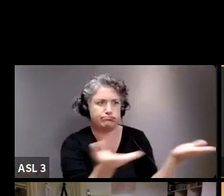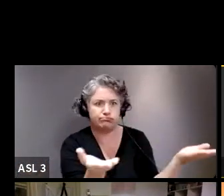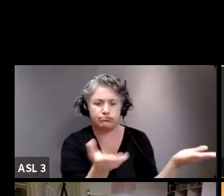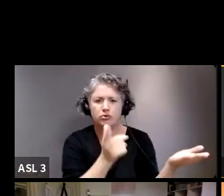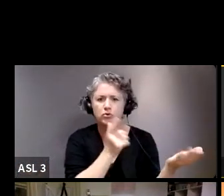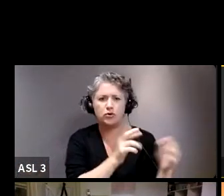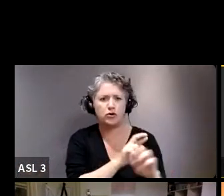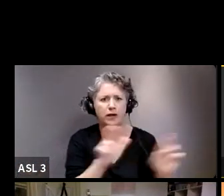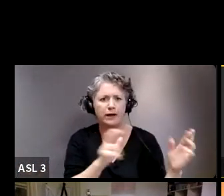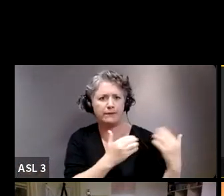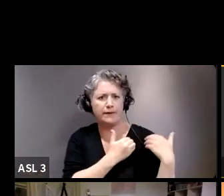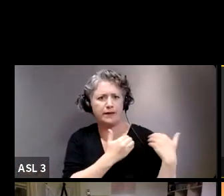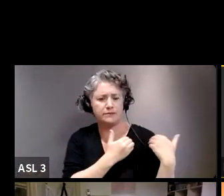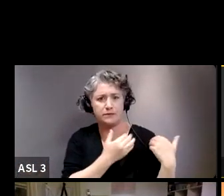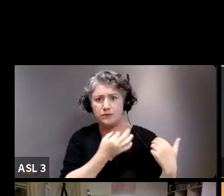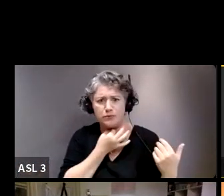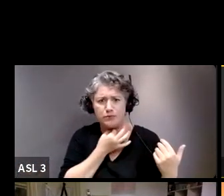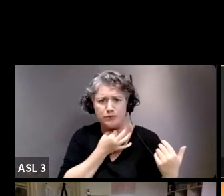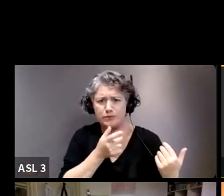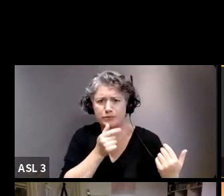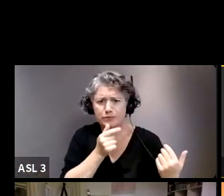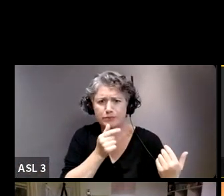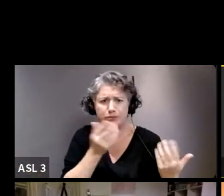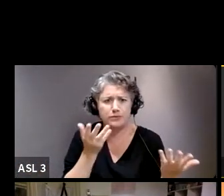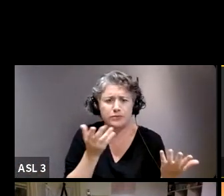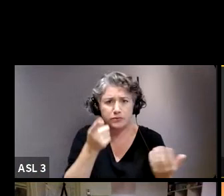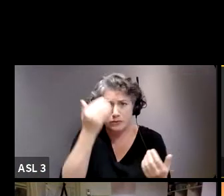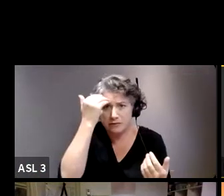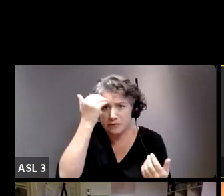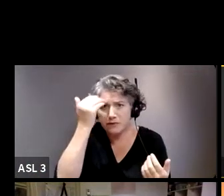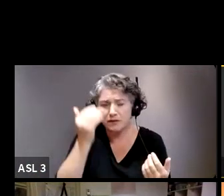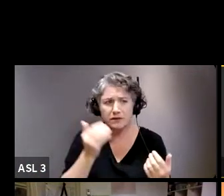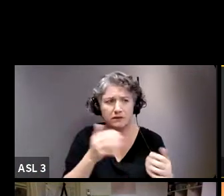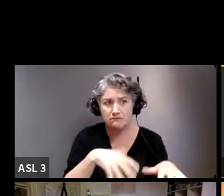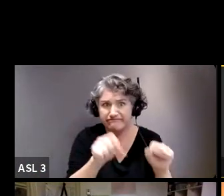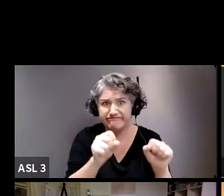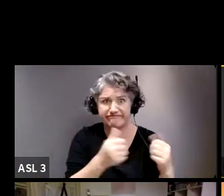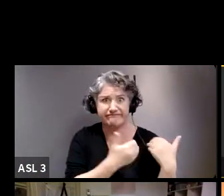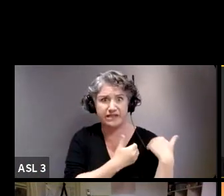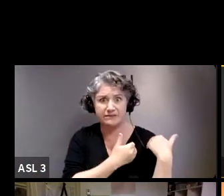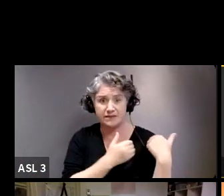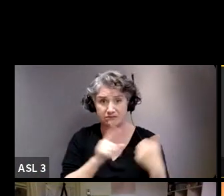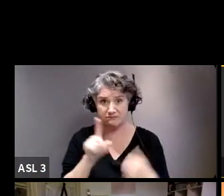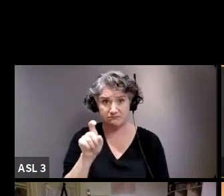but i'm just curious is there a group that you're aware of that can take over that